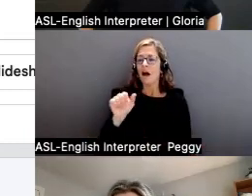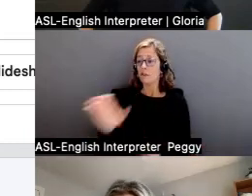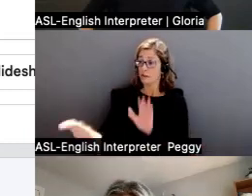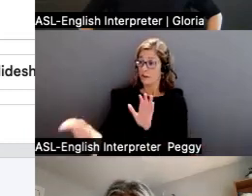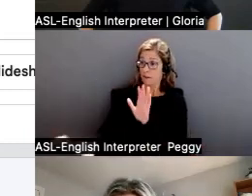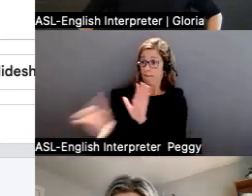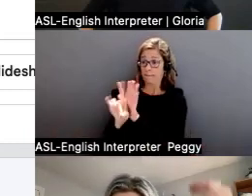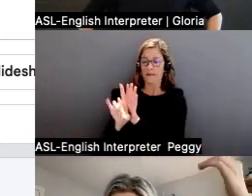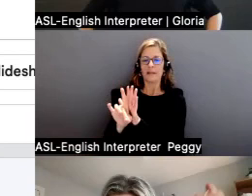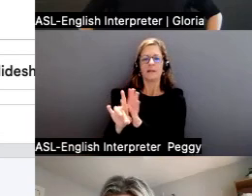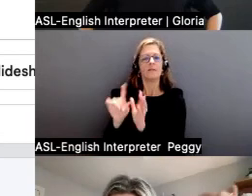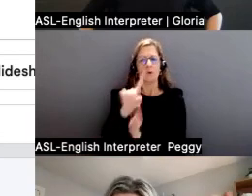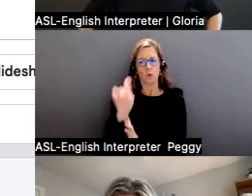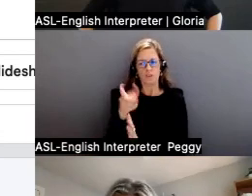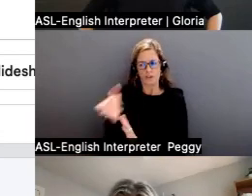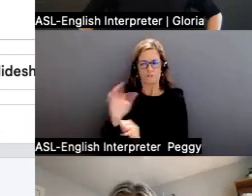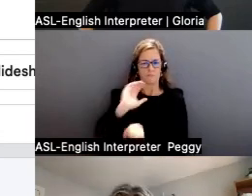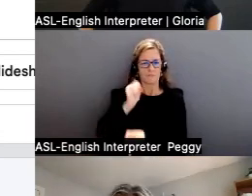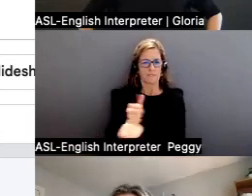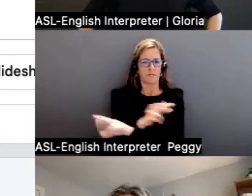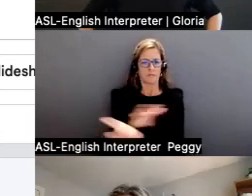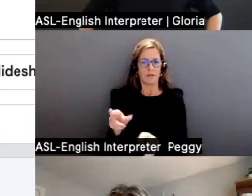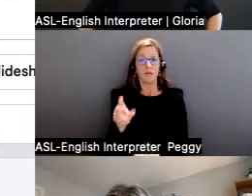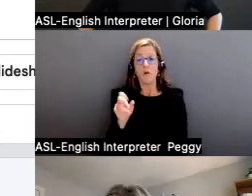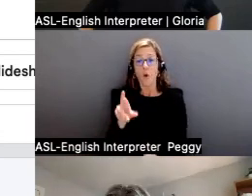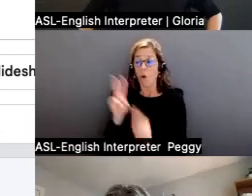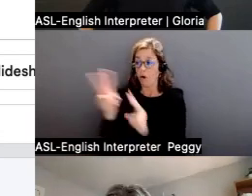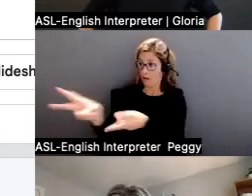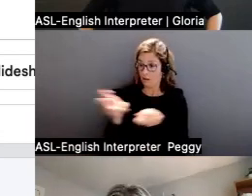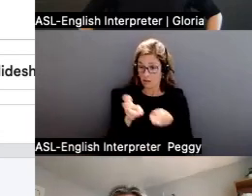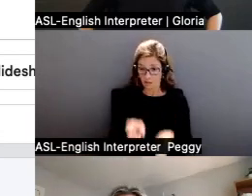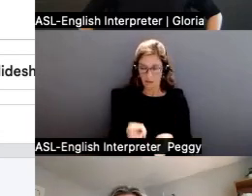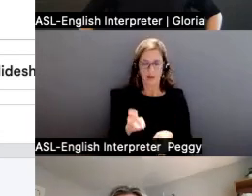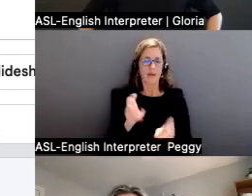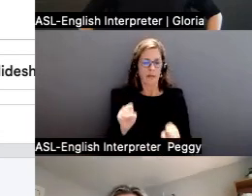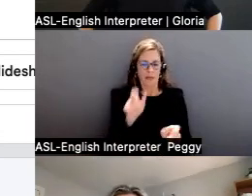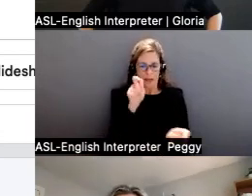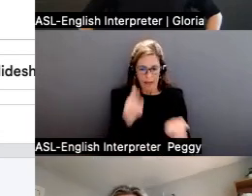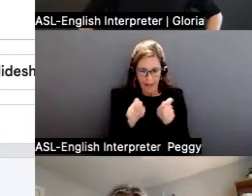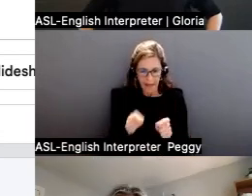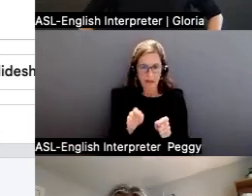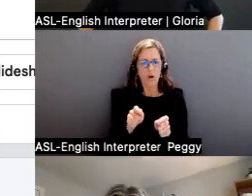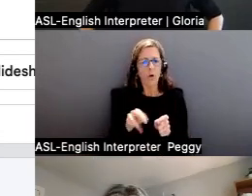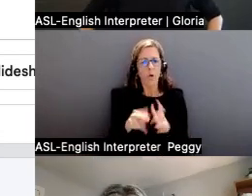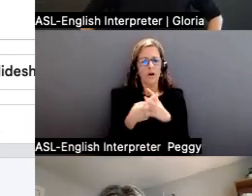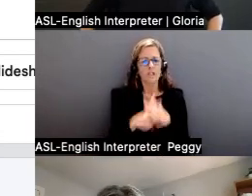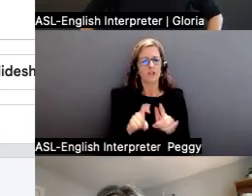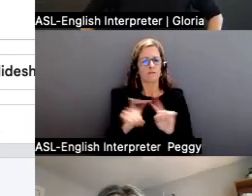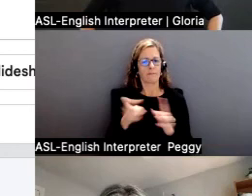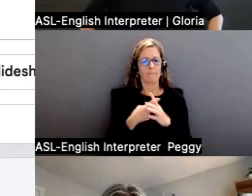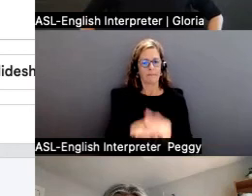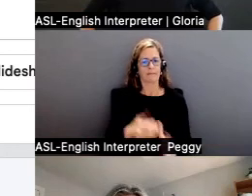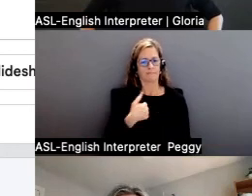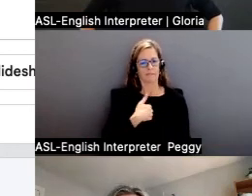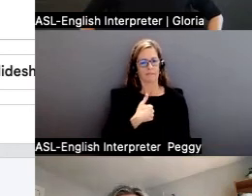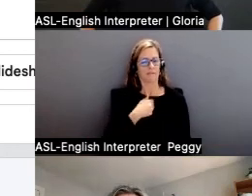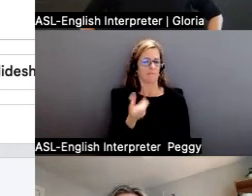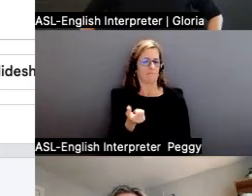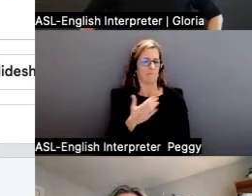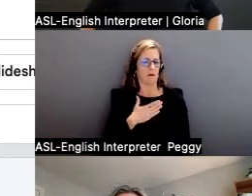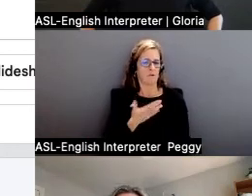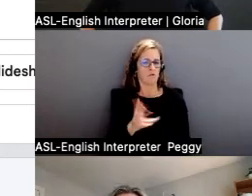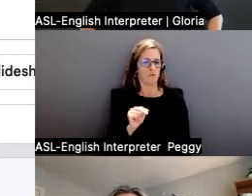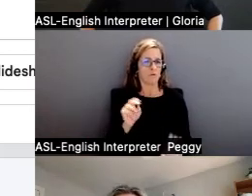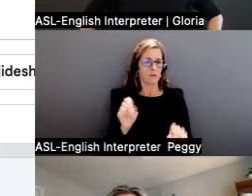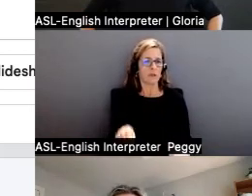Or if I want, I can actually edit this one or create one from scratch. And the way I would need to do it, and this is one of the things you need to